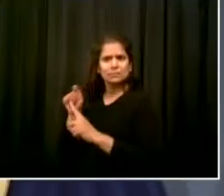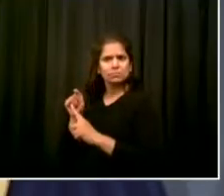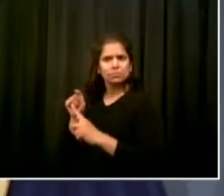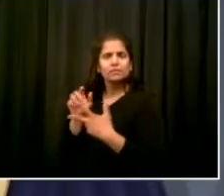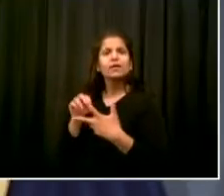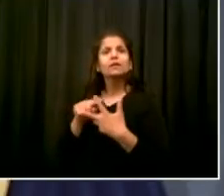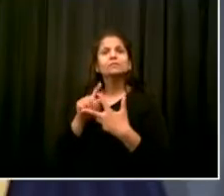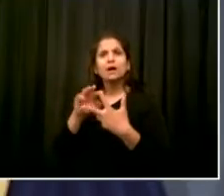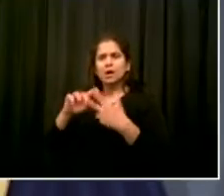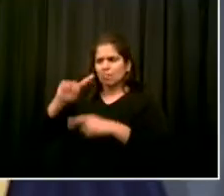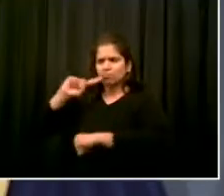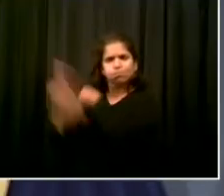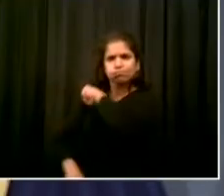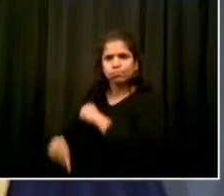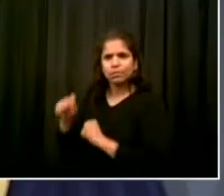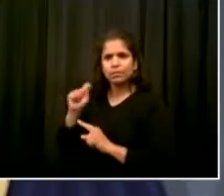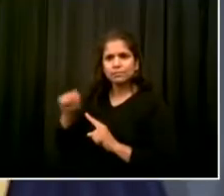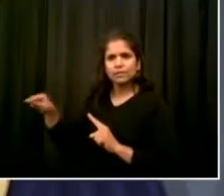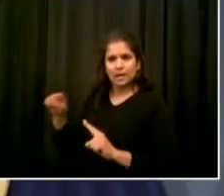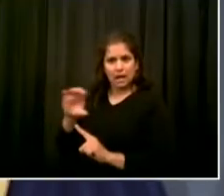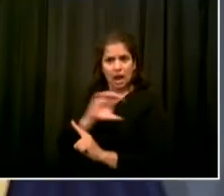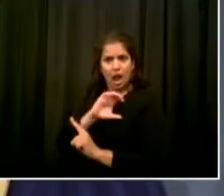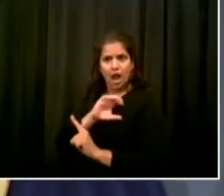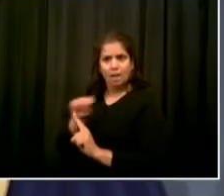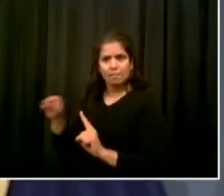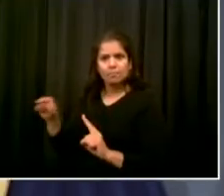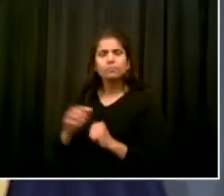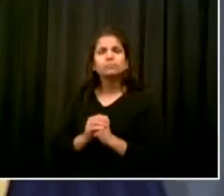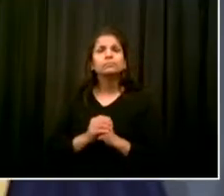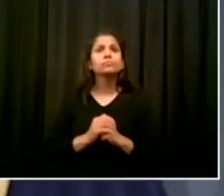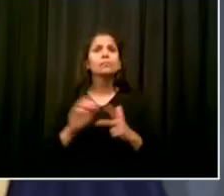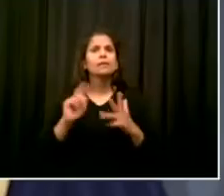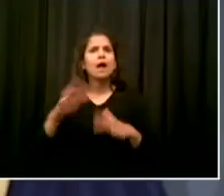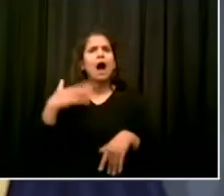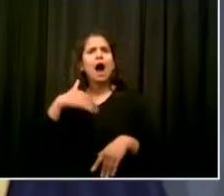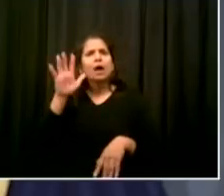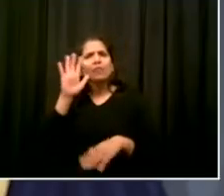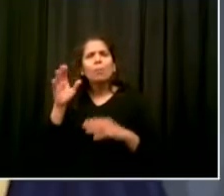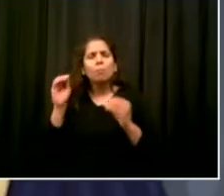that systematically clear going forward.